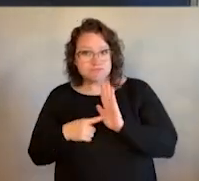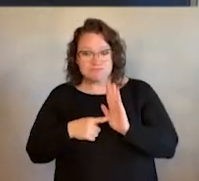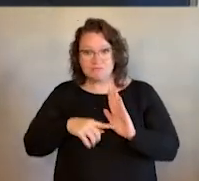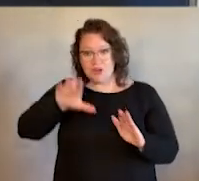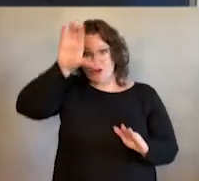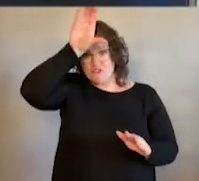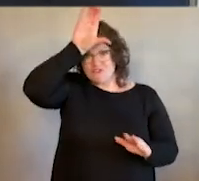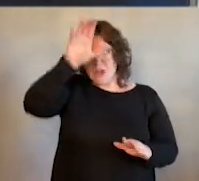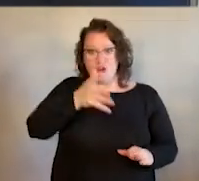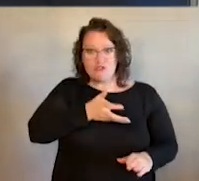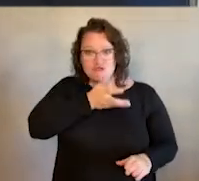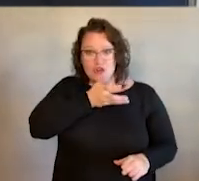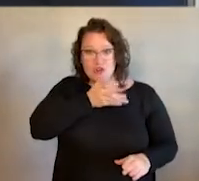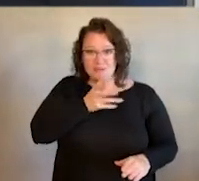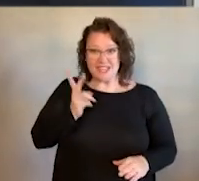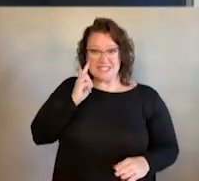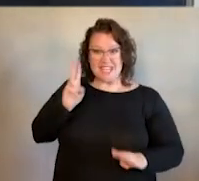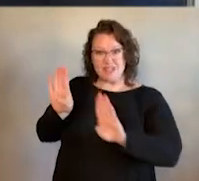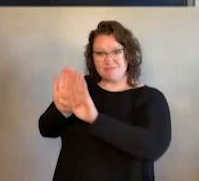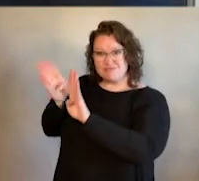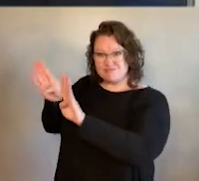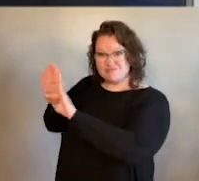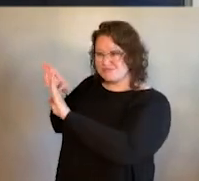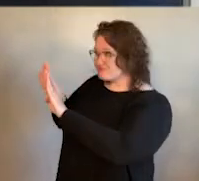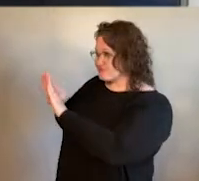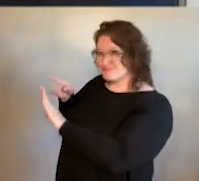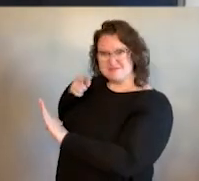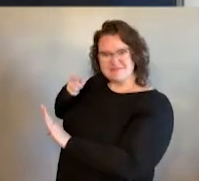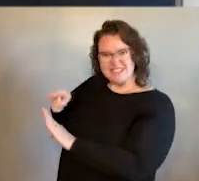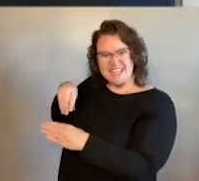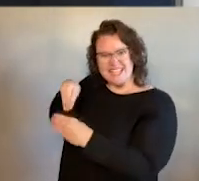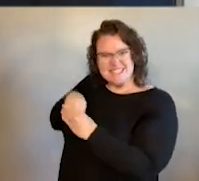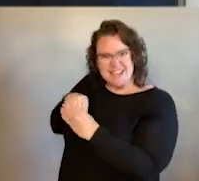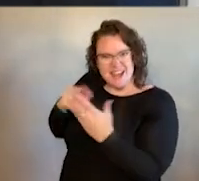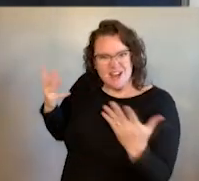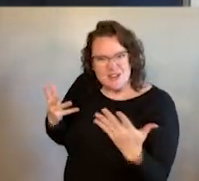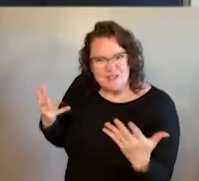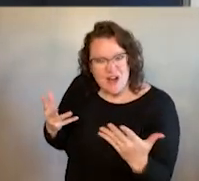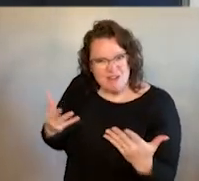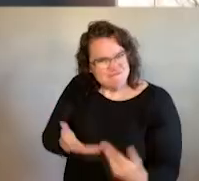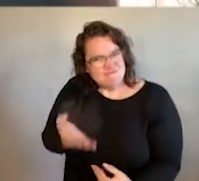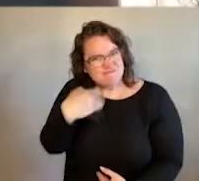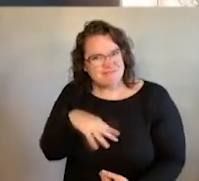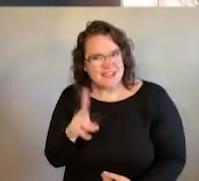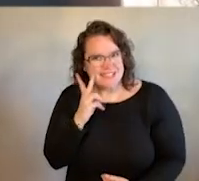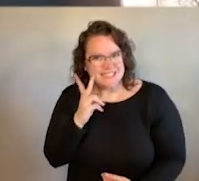wondered what's inside all of those little compartments? We're going to find out today. Come on.